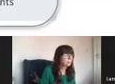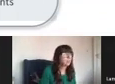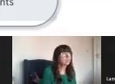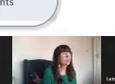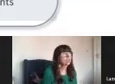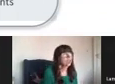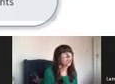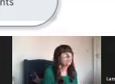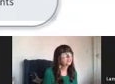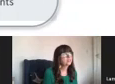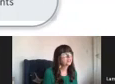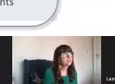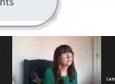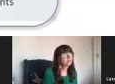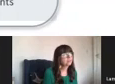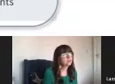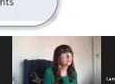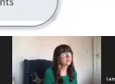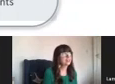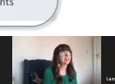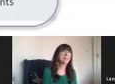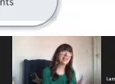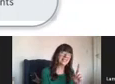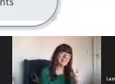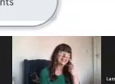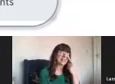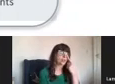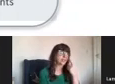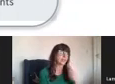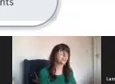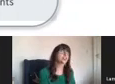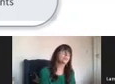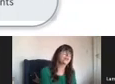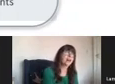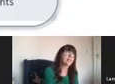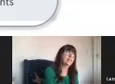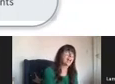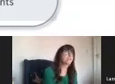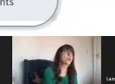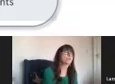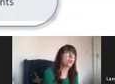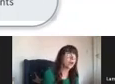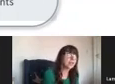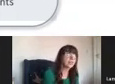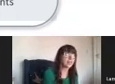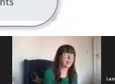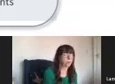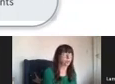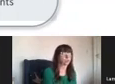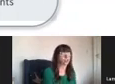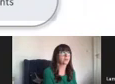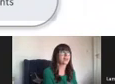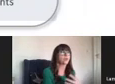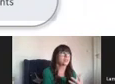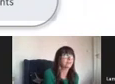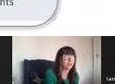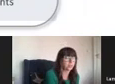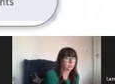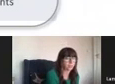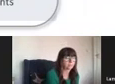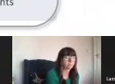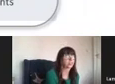community. The deaf community, they did say in New Zealand, do find they have more pride in their language and culture,